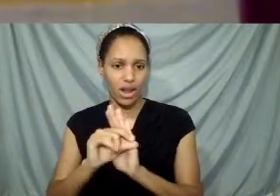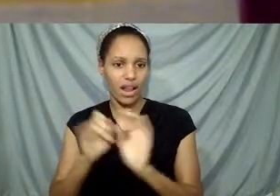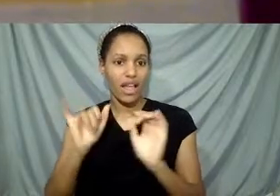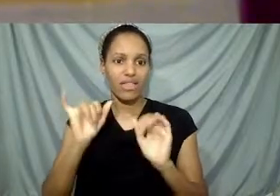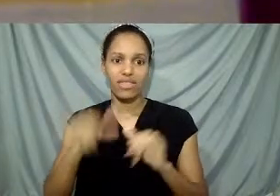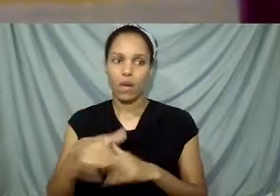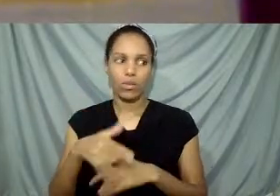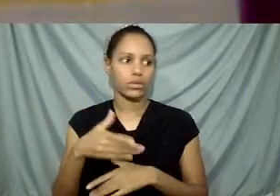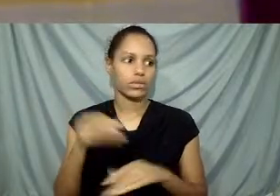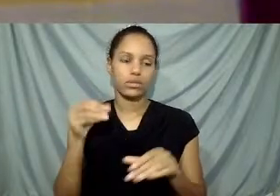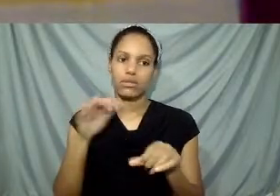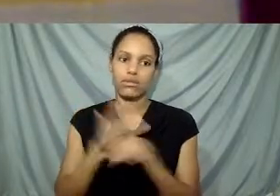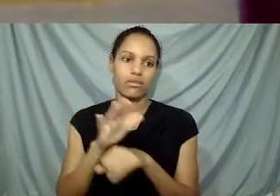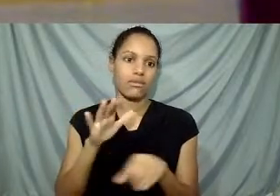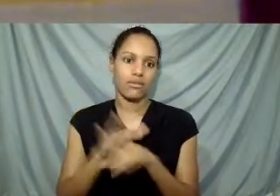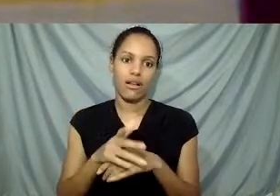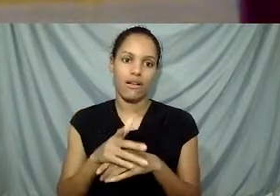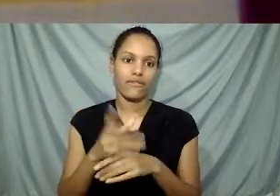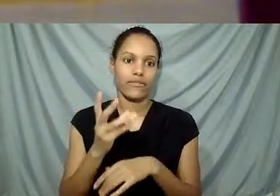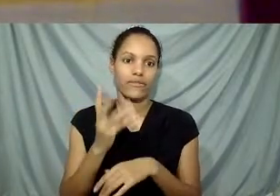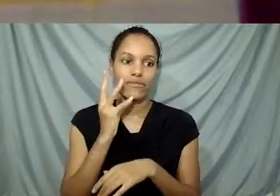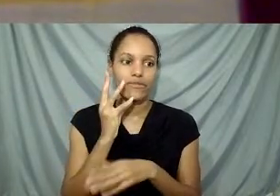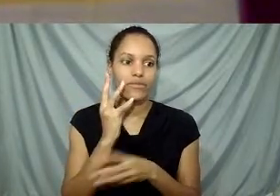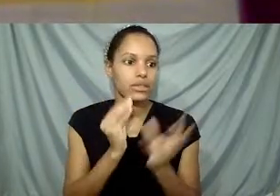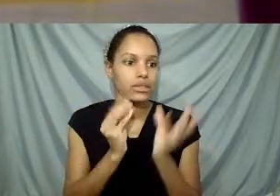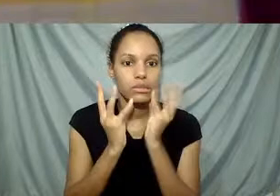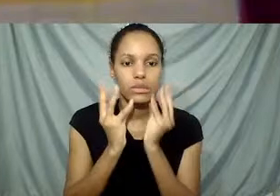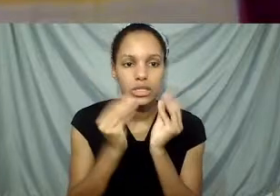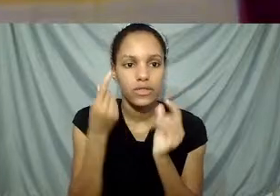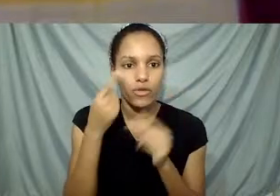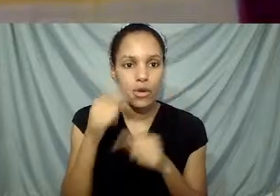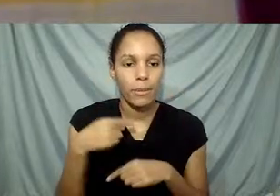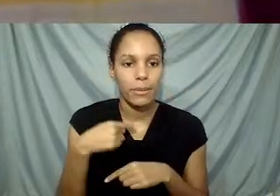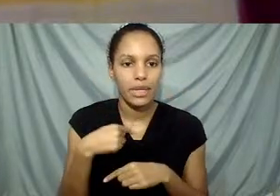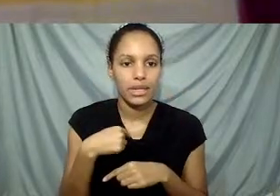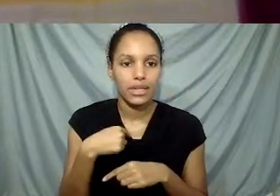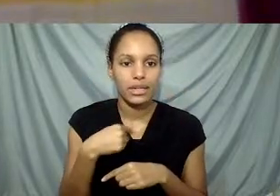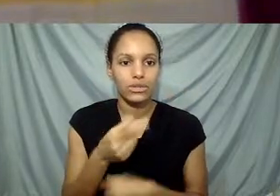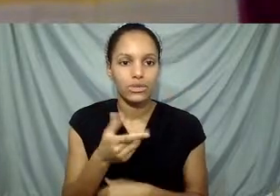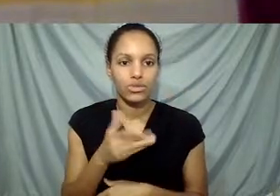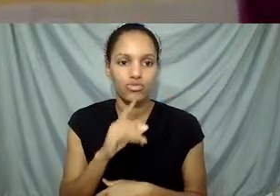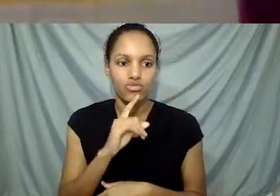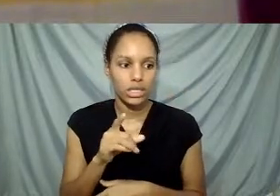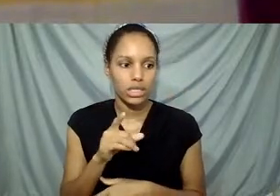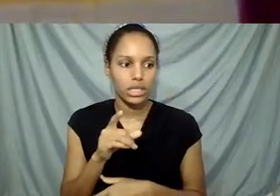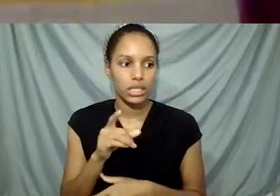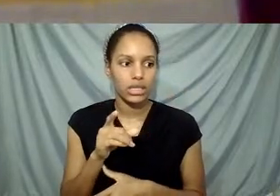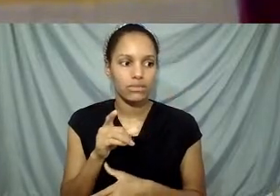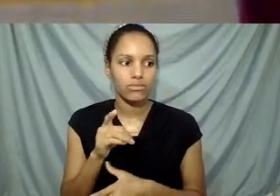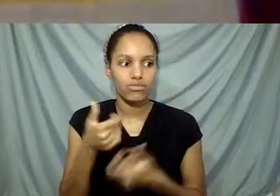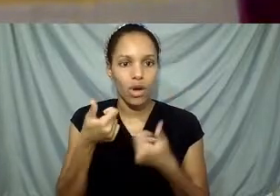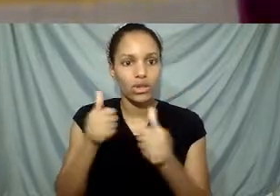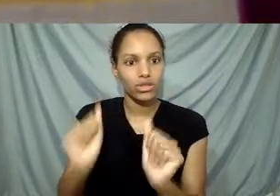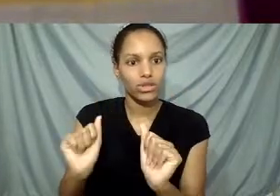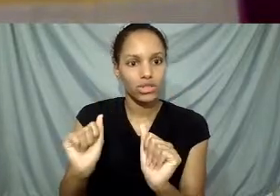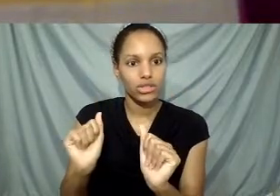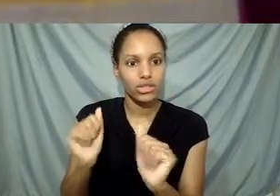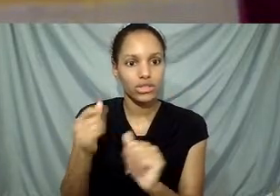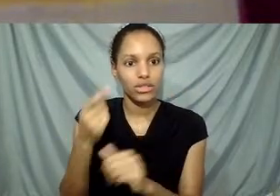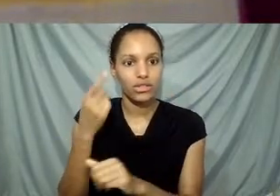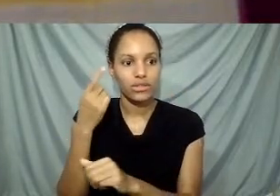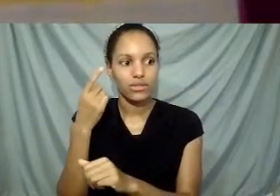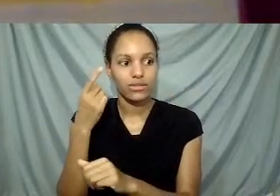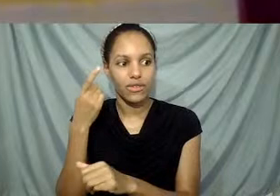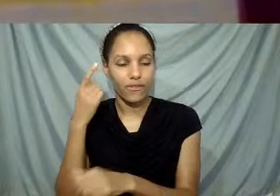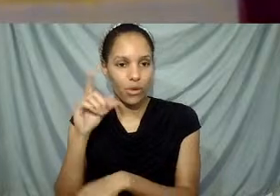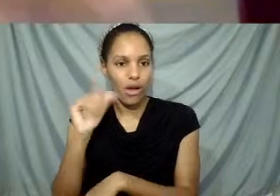enough exposure to concert dance so that it allowed me to actually audition for one of the highly sought after schools.